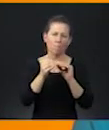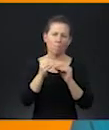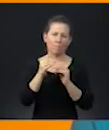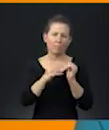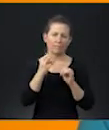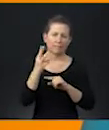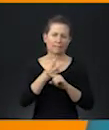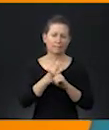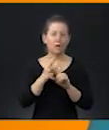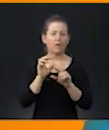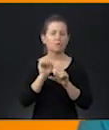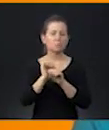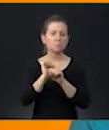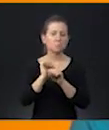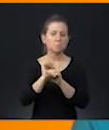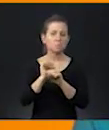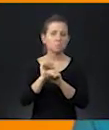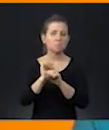that,